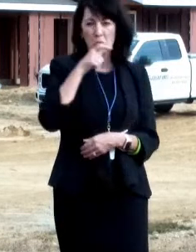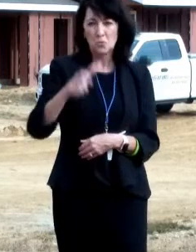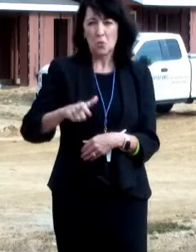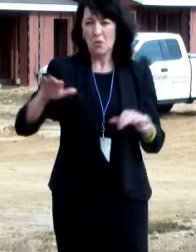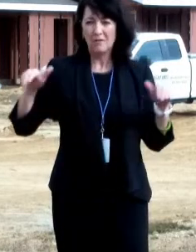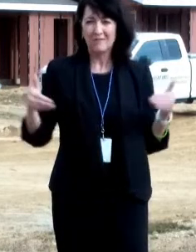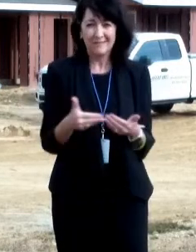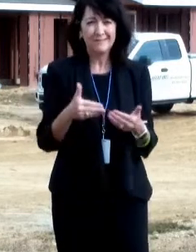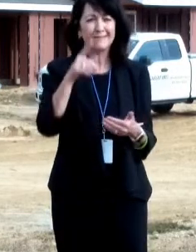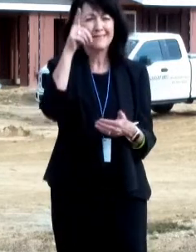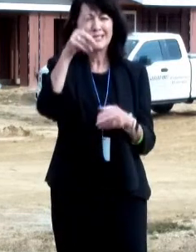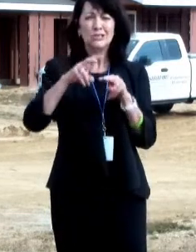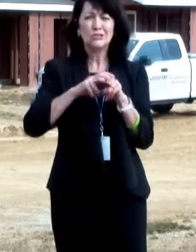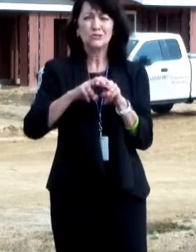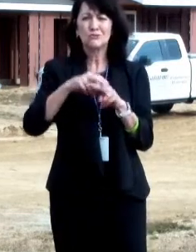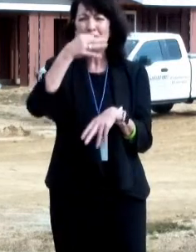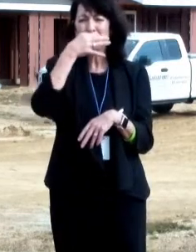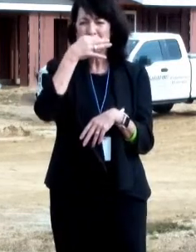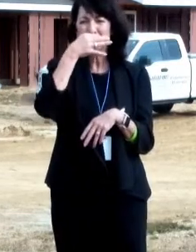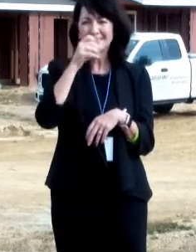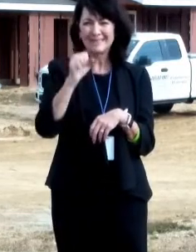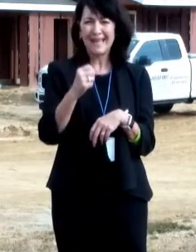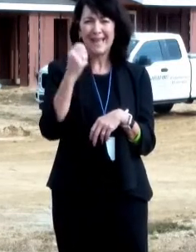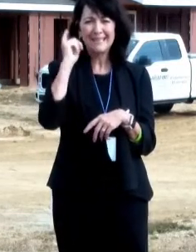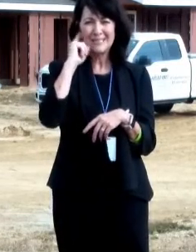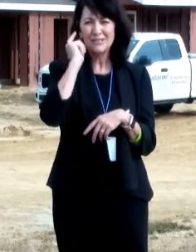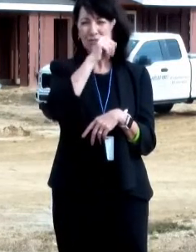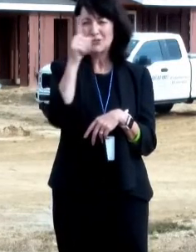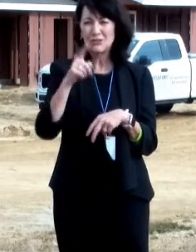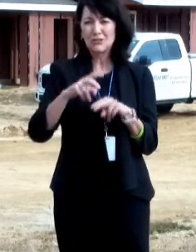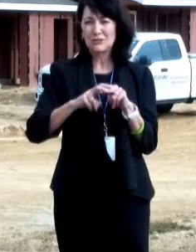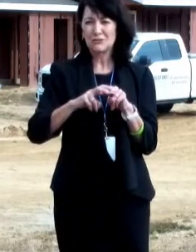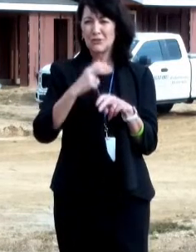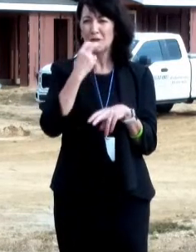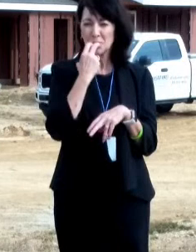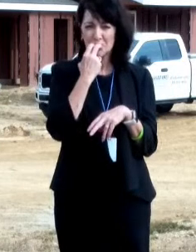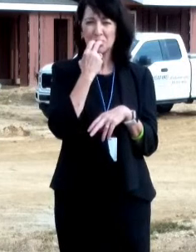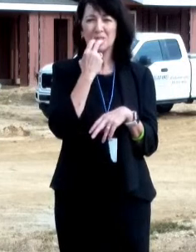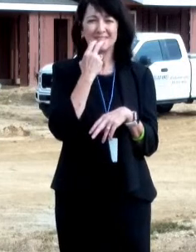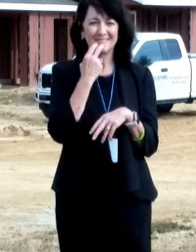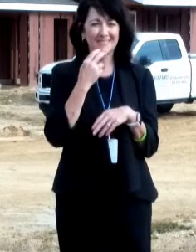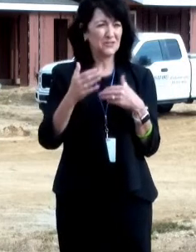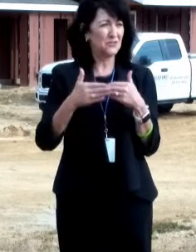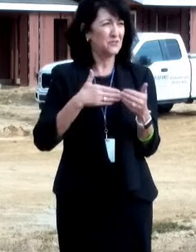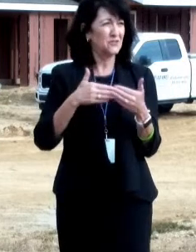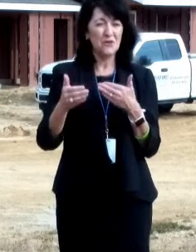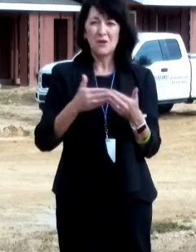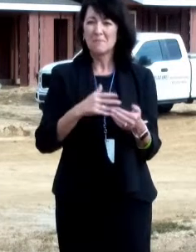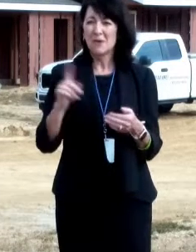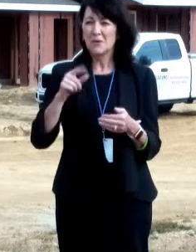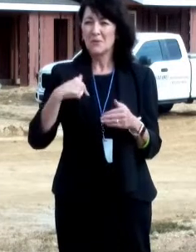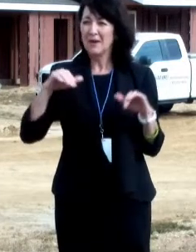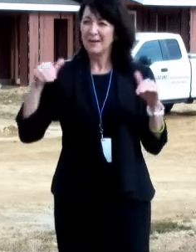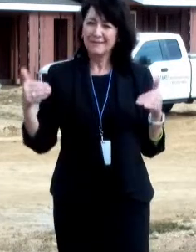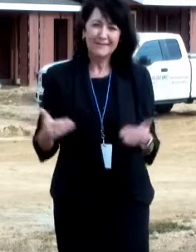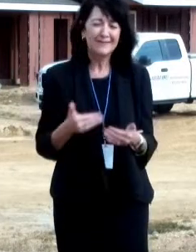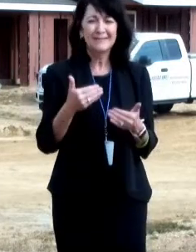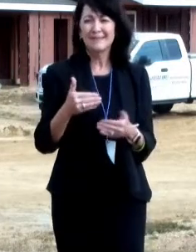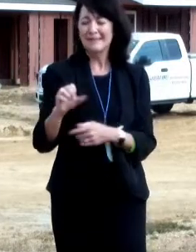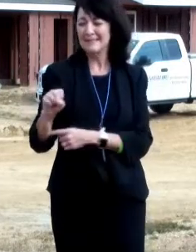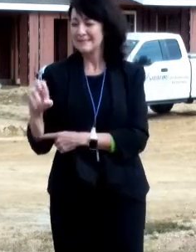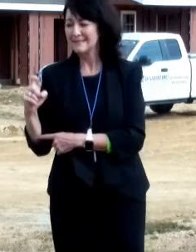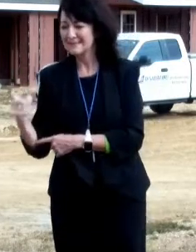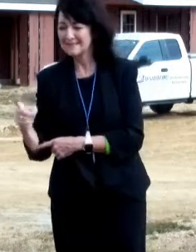get a train whistle. And every time I introduce Chris Coons, I don't care where we are, Kent County, Newcastle County, Sussex County,